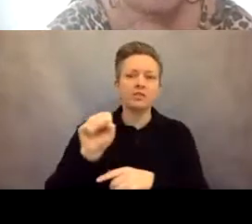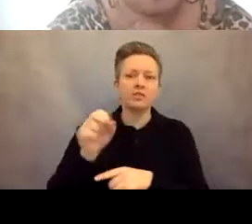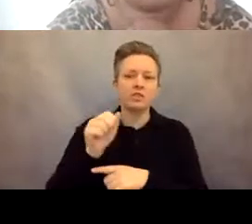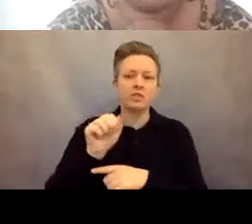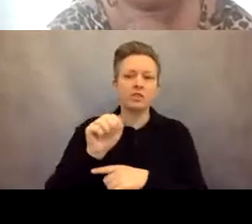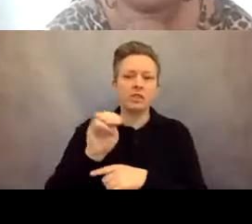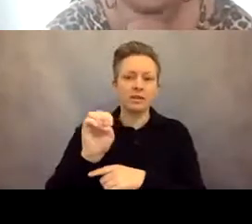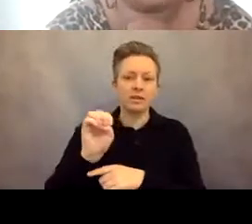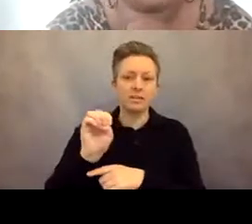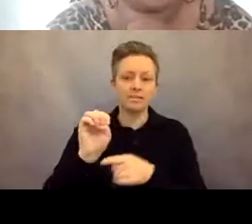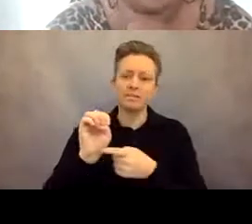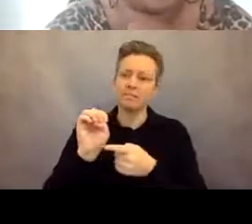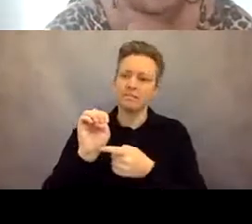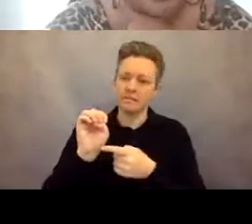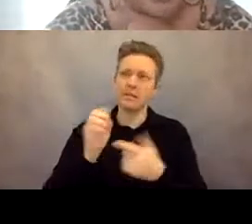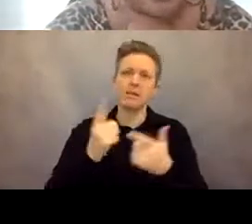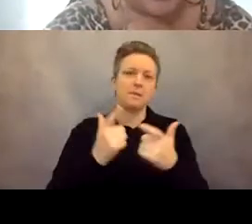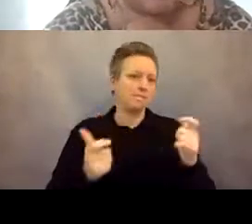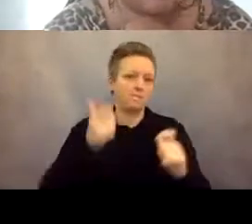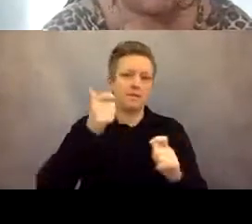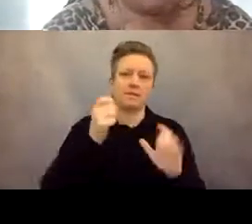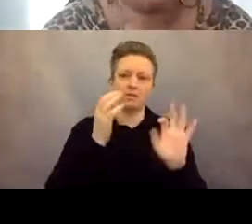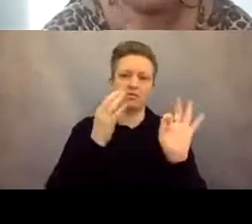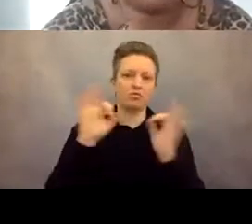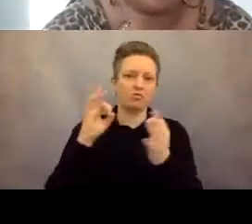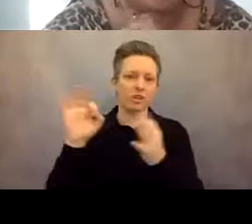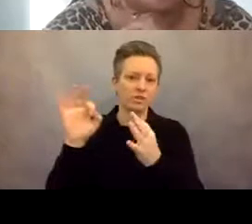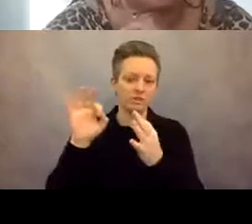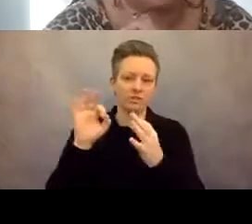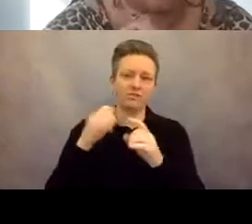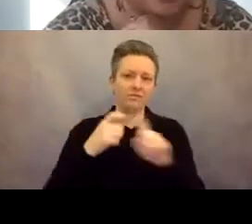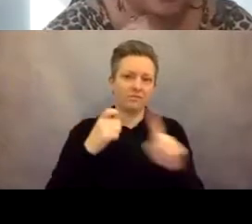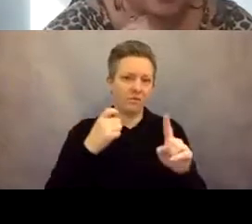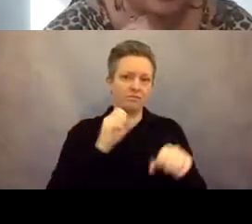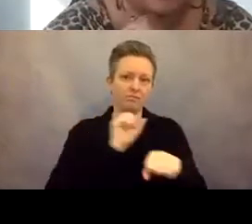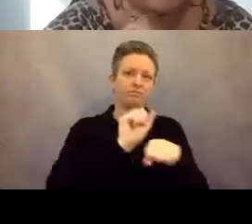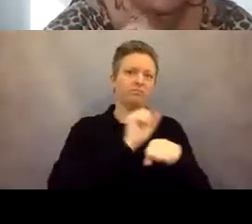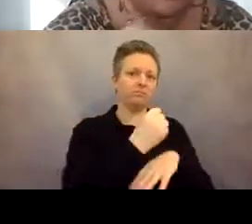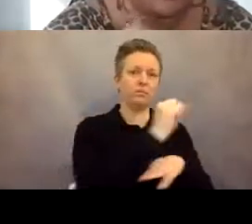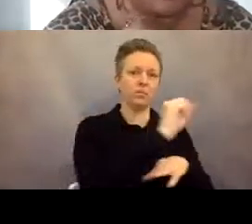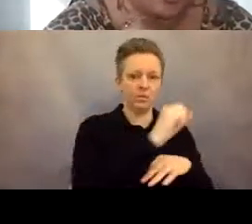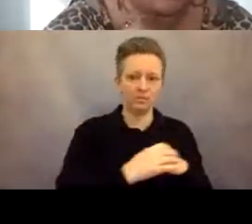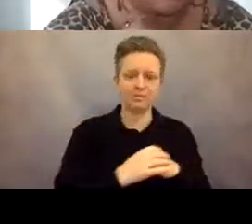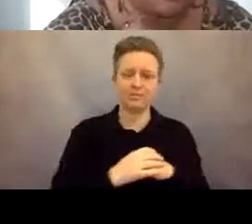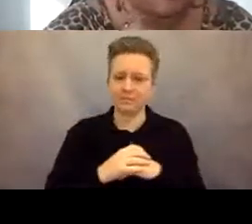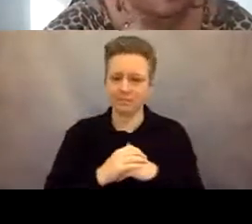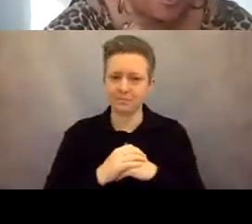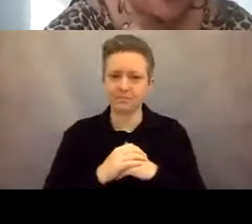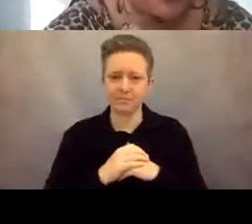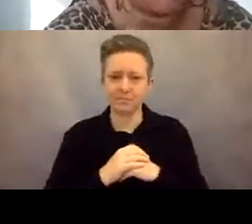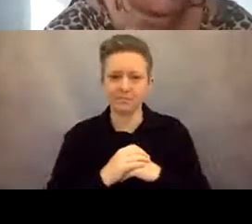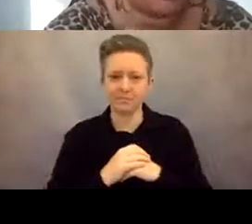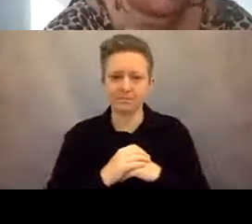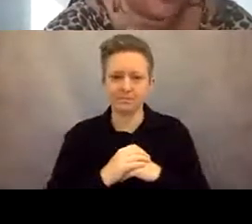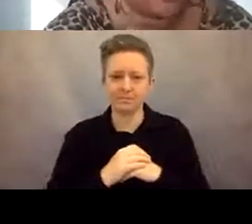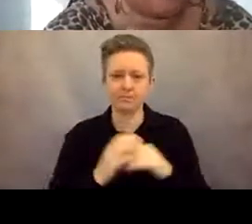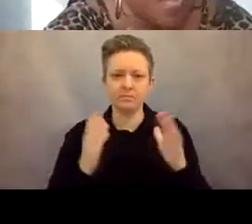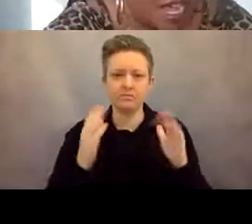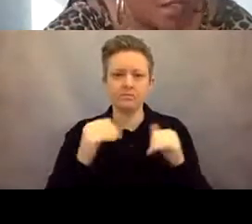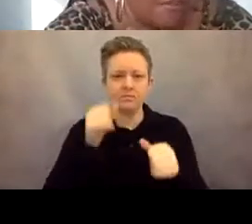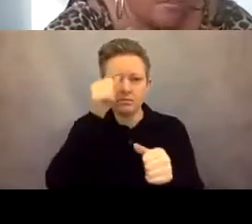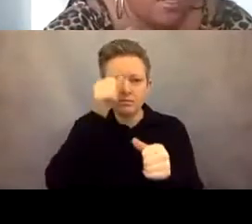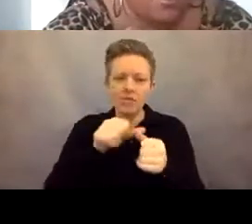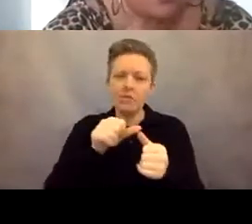distractions from social justice work there is. Remember, healing is a process. It's a learning and unlearning process. It's going to take